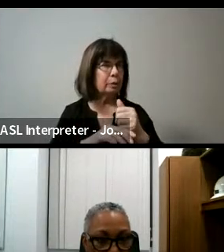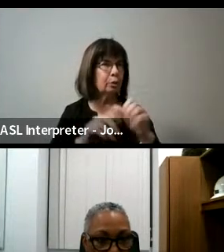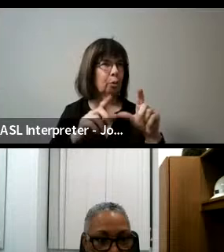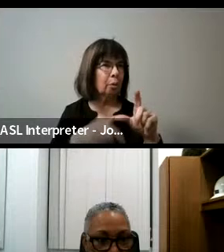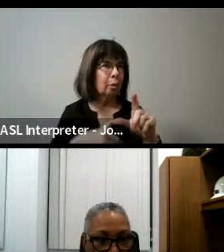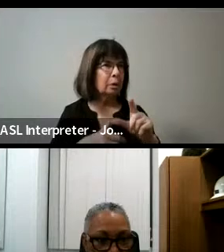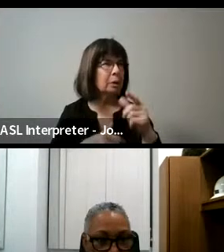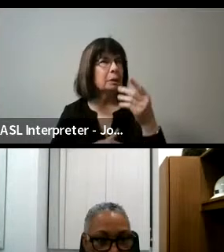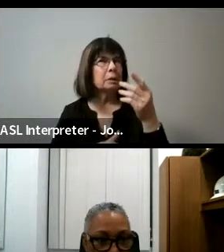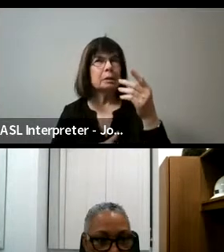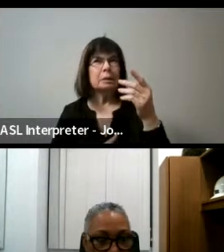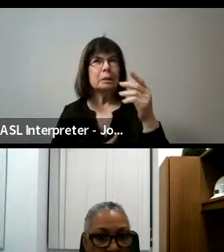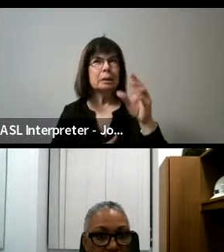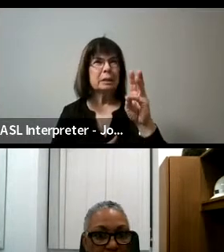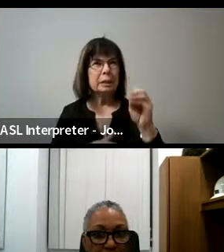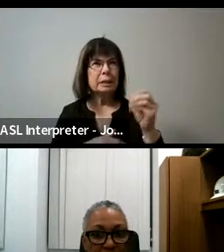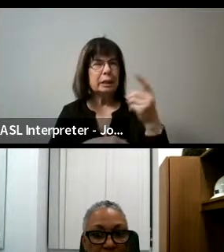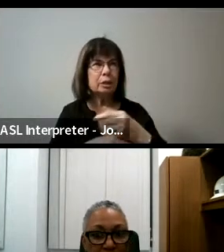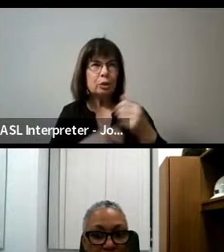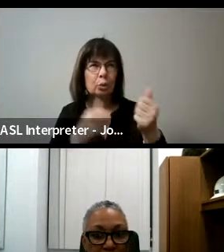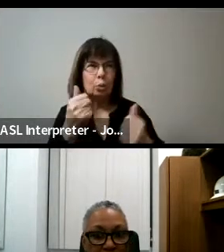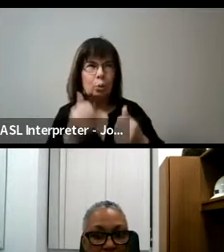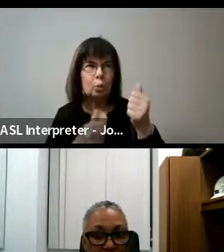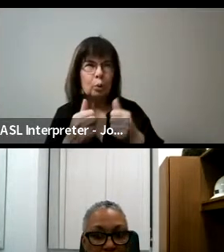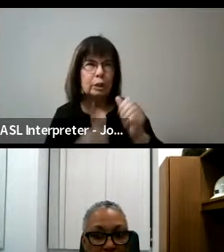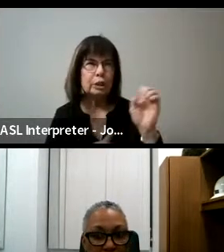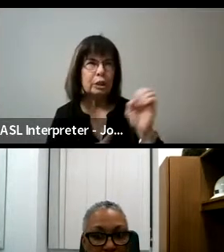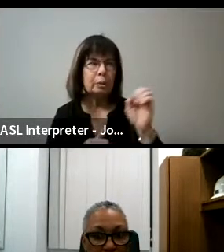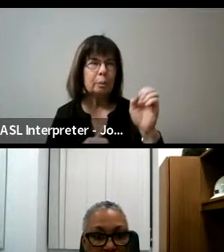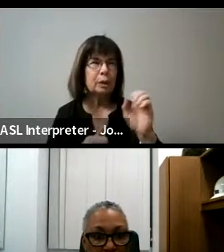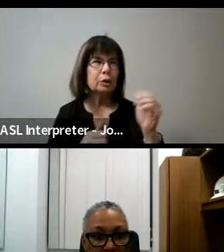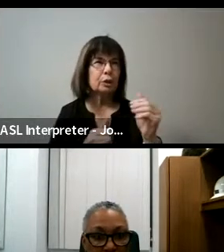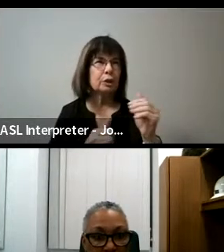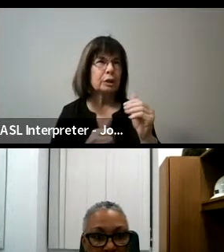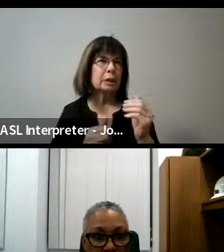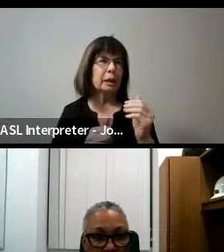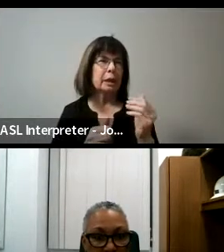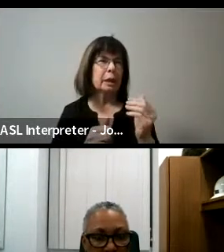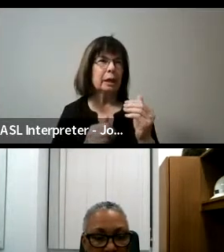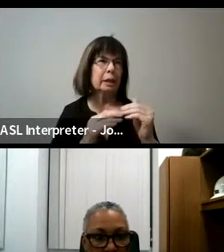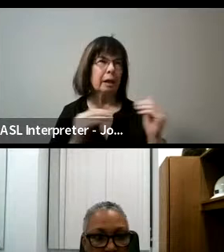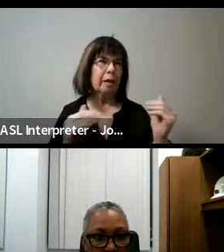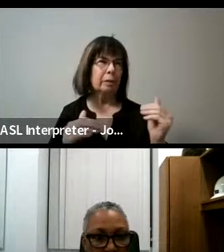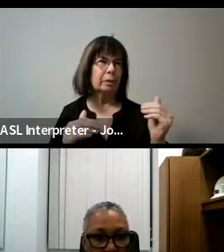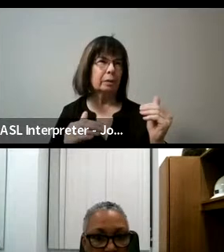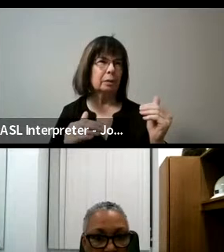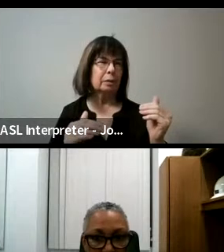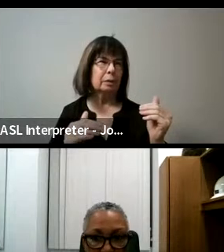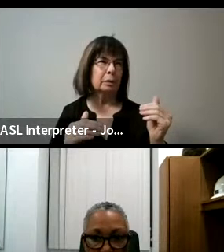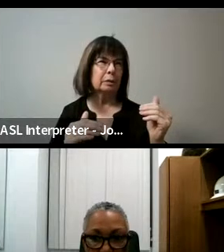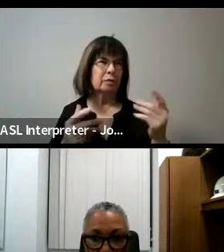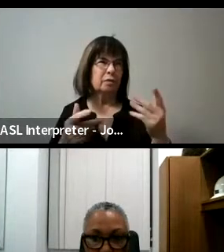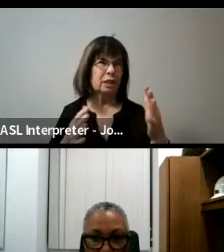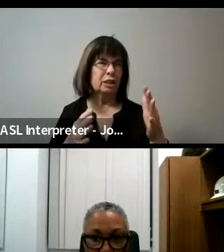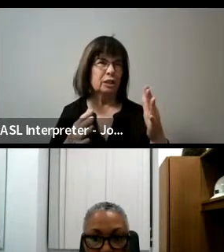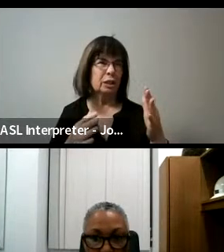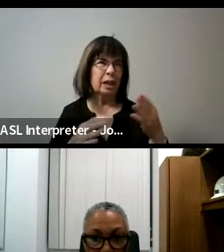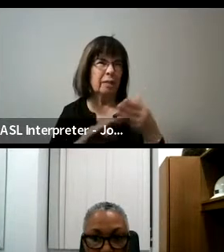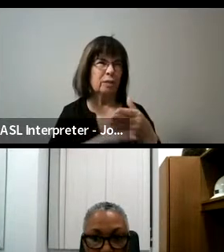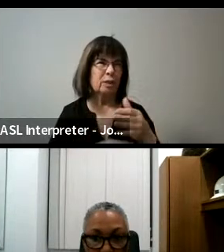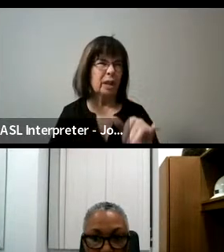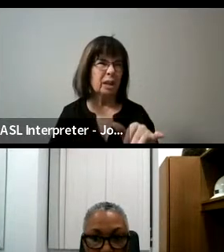emergency order is released, at the federal level or at the state level / county level, because county's going to align with state, as far as I understand